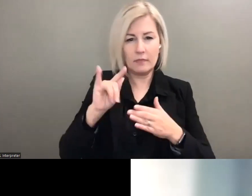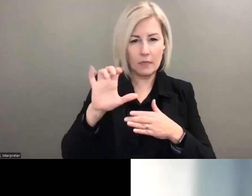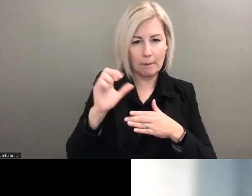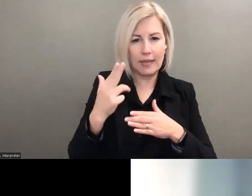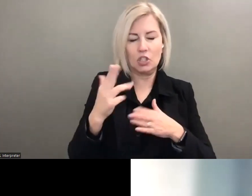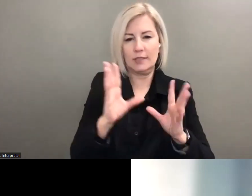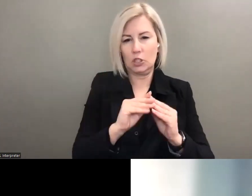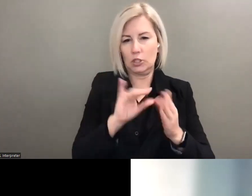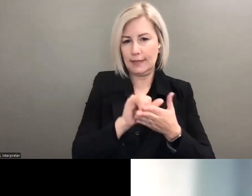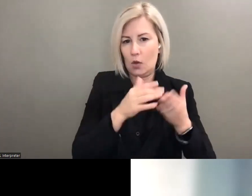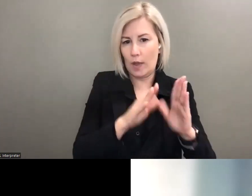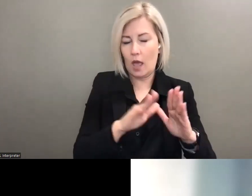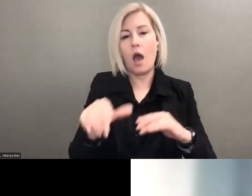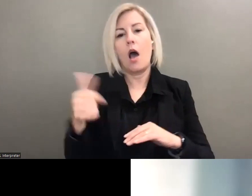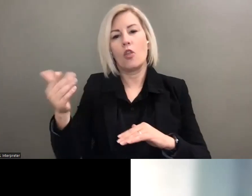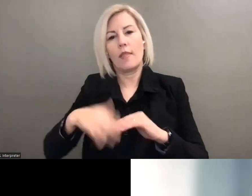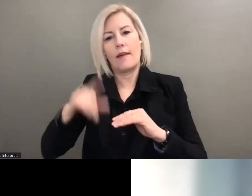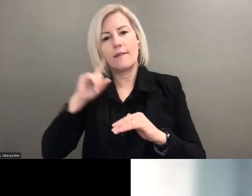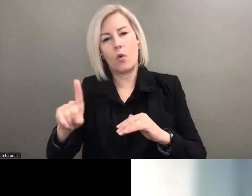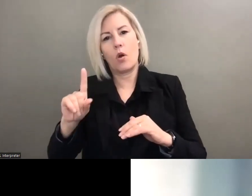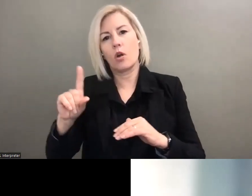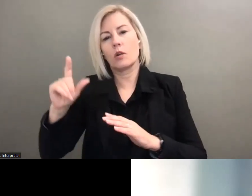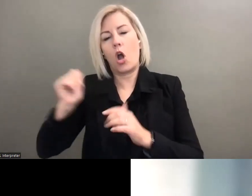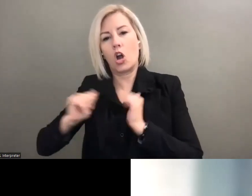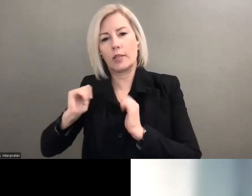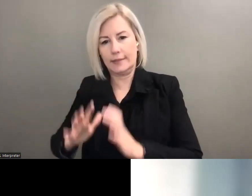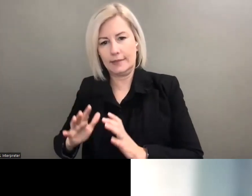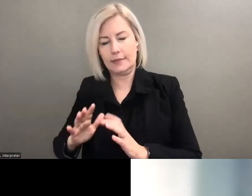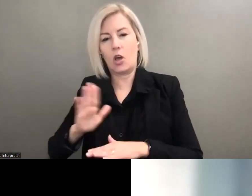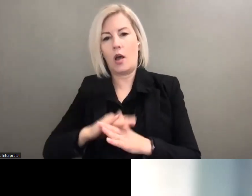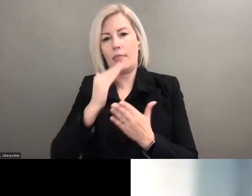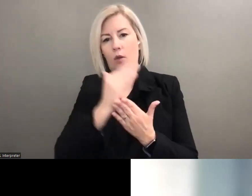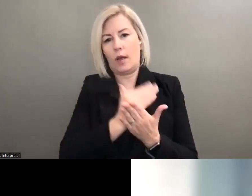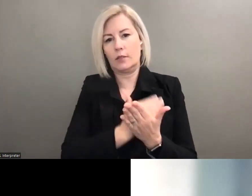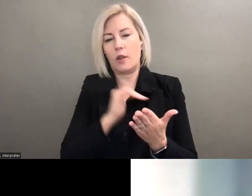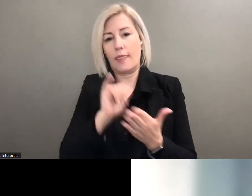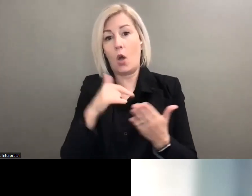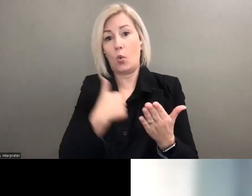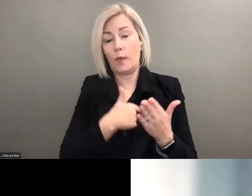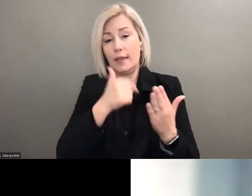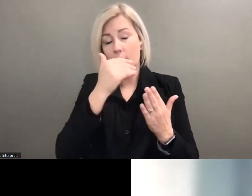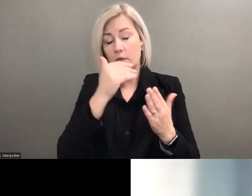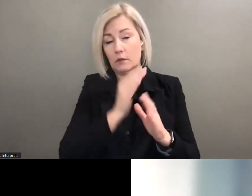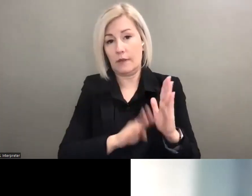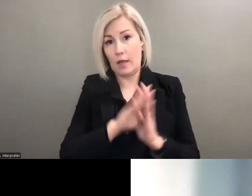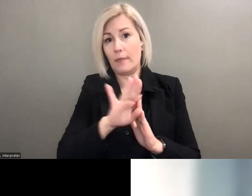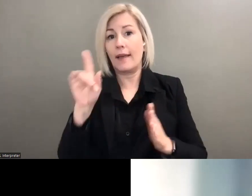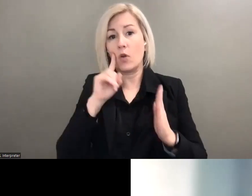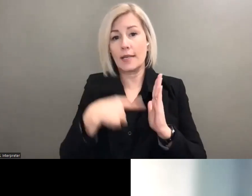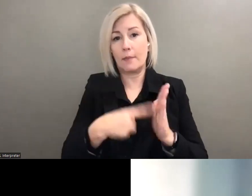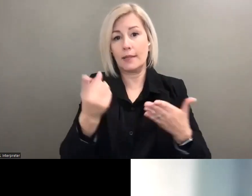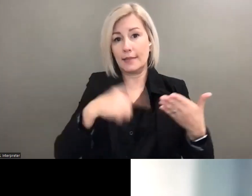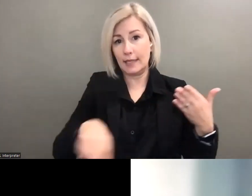way, other than for artists on the rosters that we put together. Like, for example, next week, the